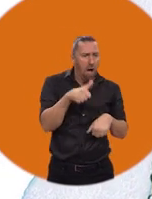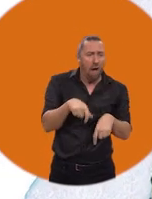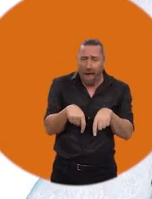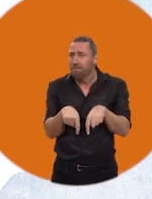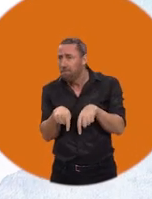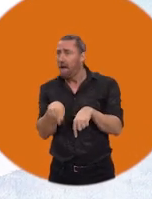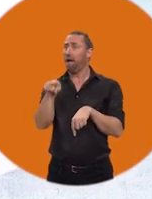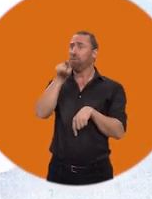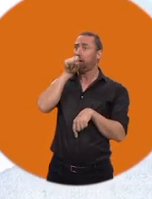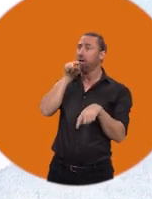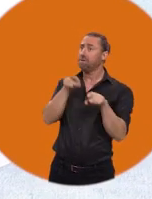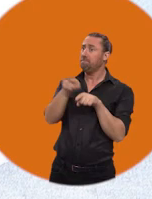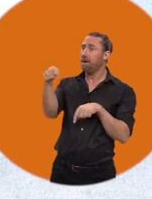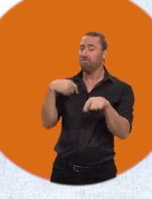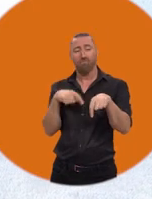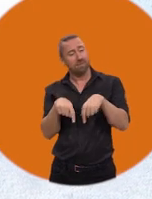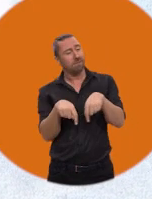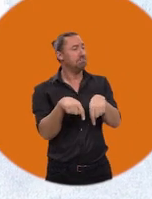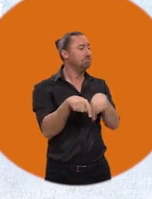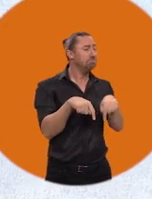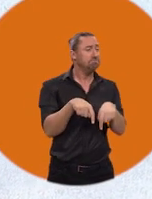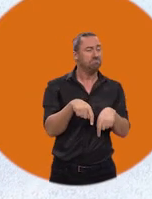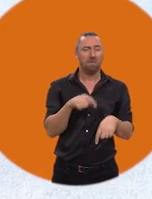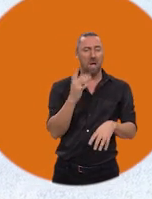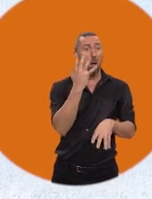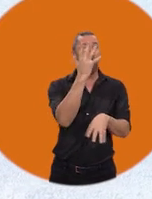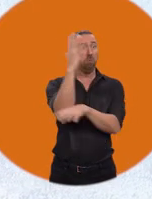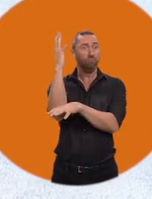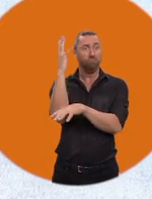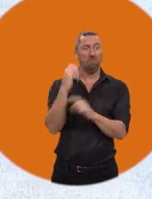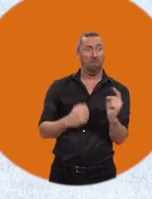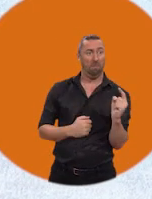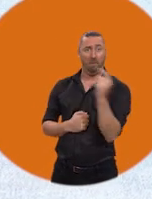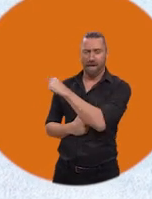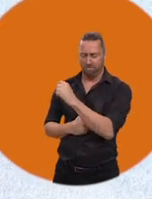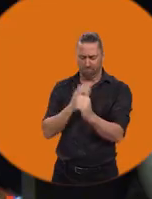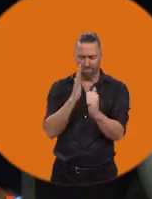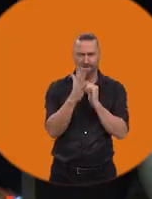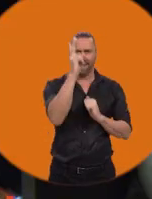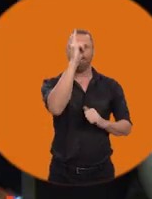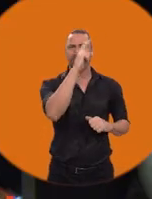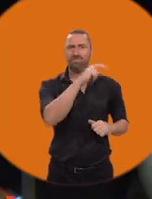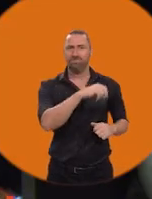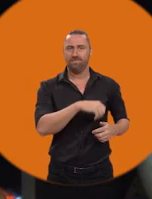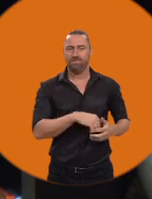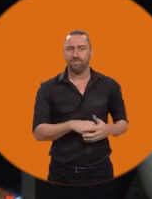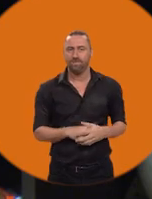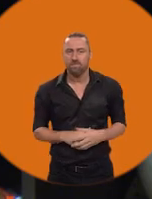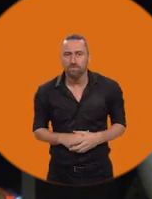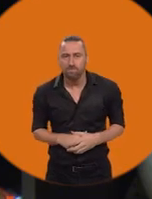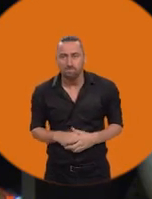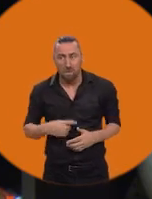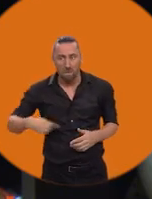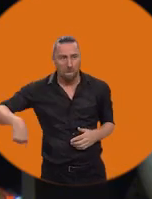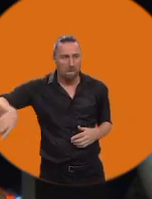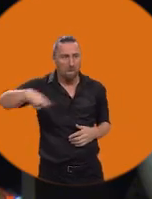There he wound up with some chooks in a pen, and the bush never saw Funky Chicken again. The one